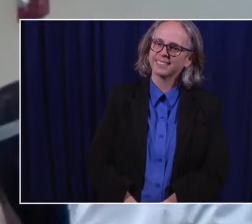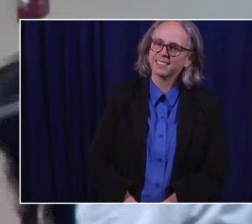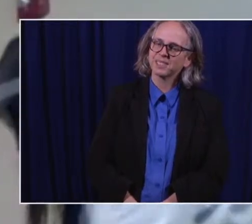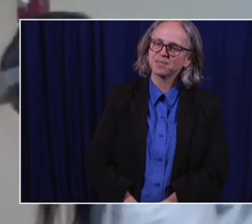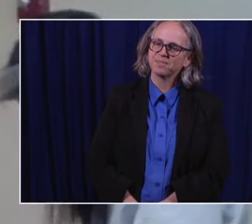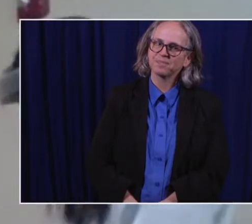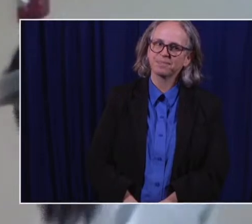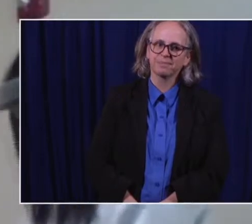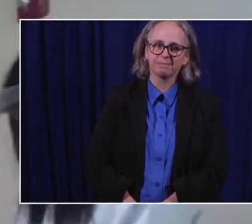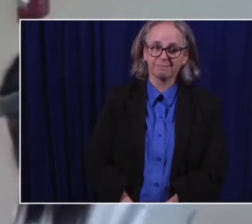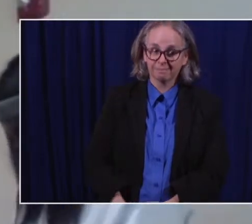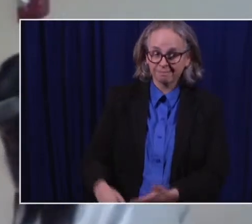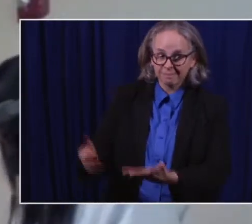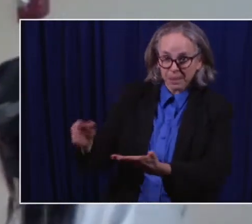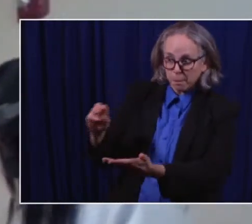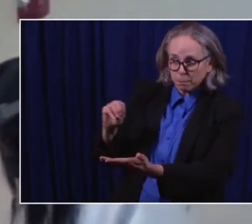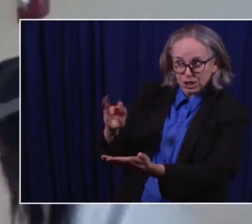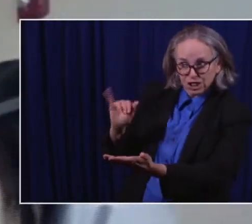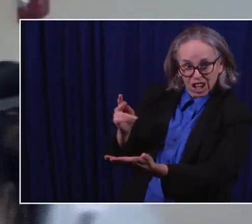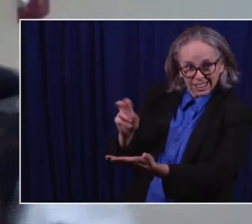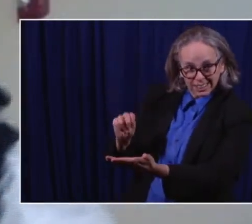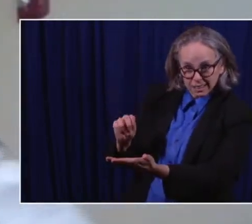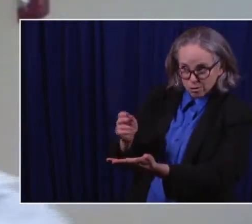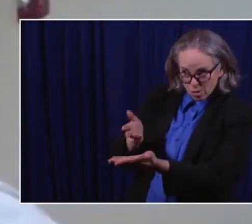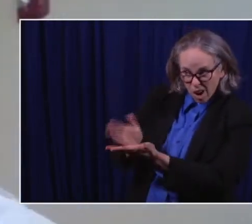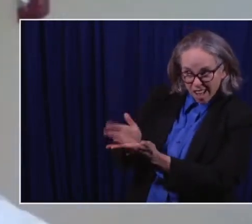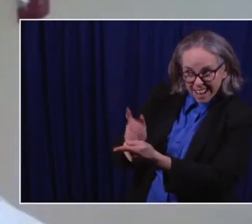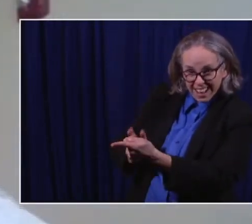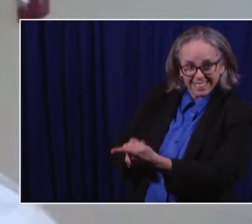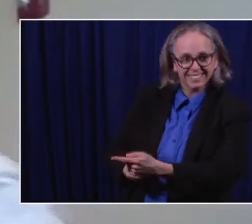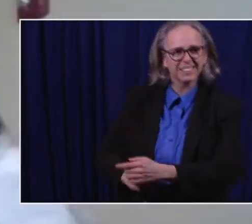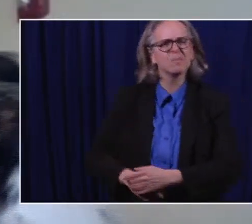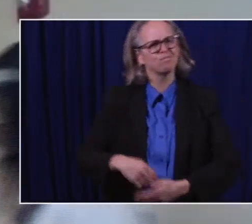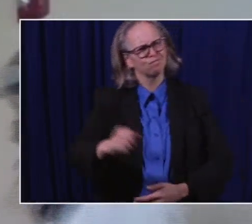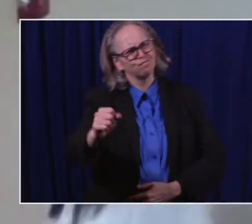Mr. Johnson, you doing okay? Oh, yeah, very good.